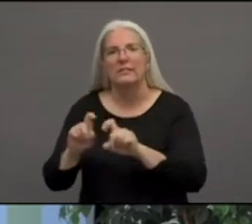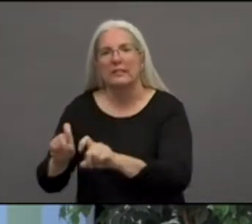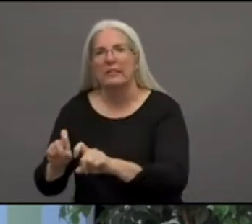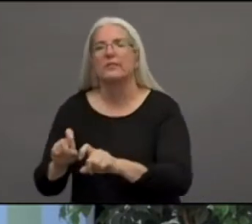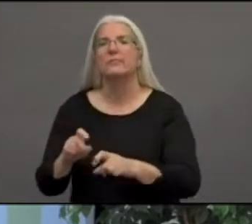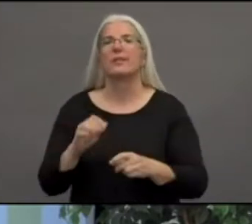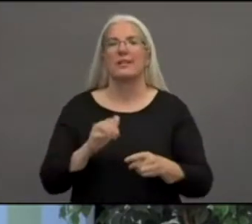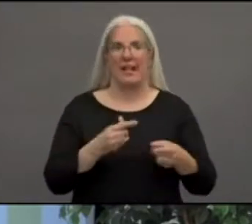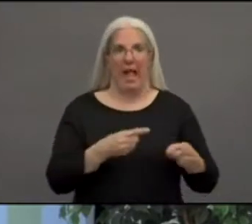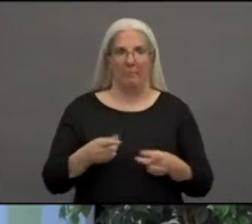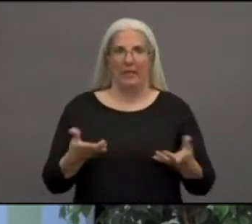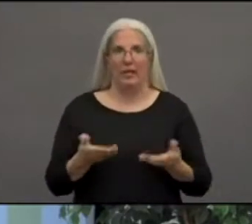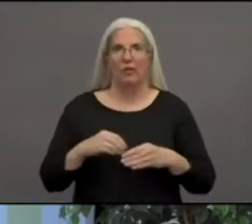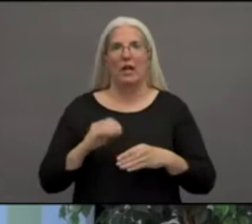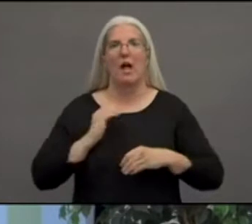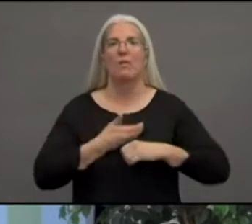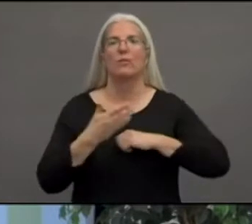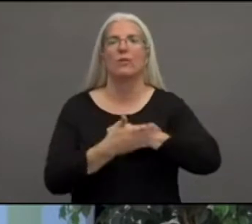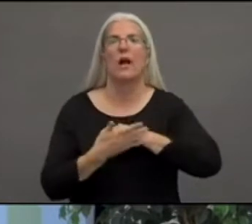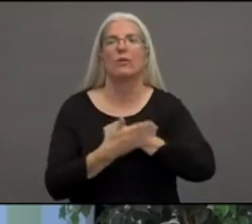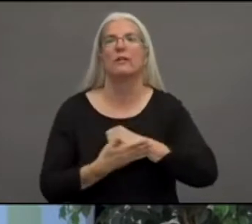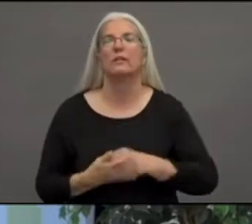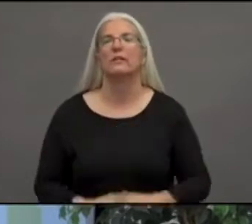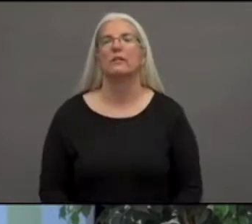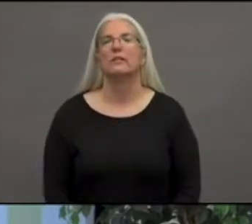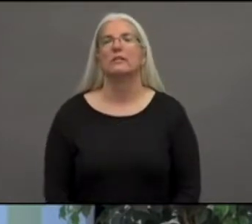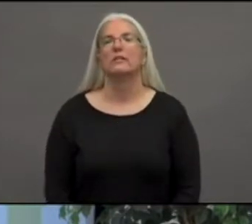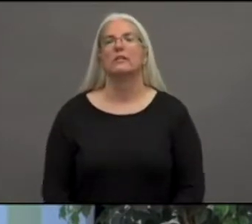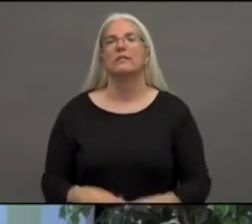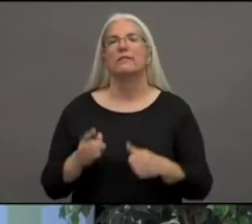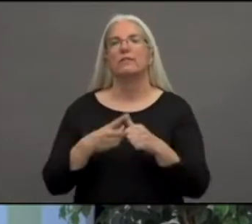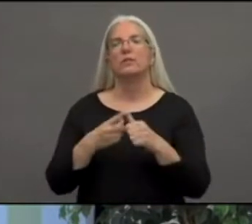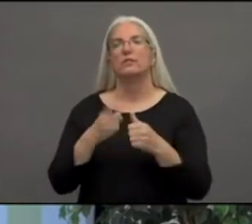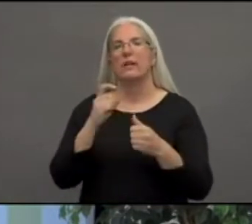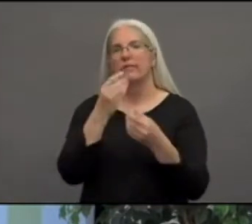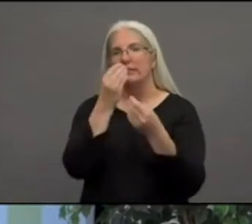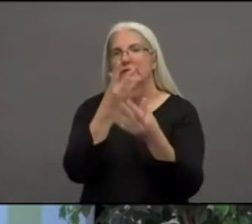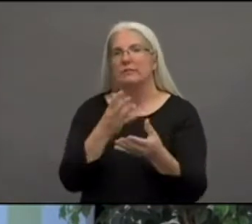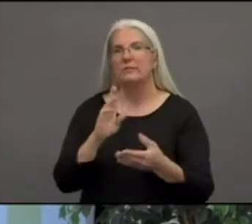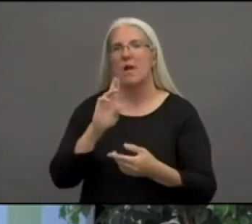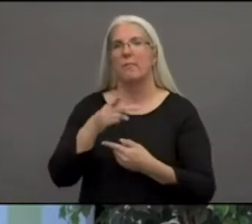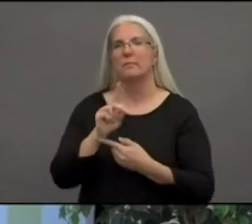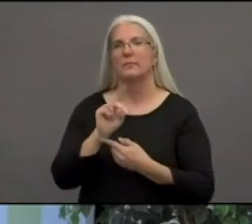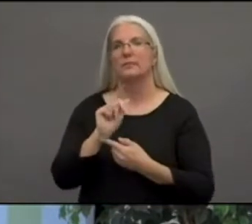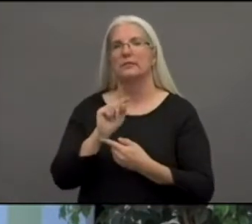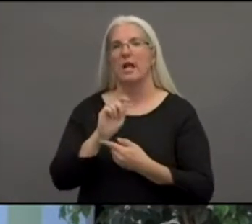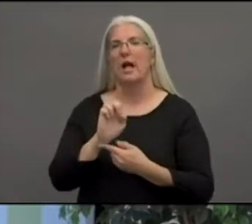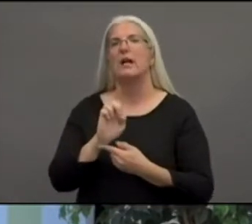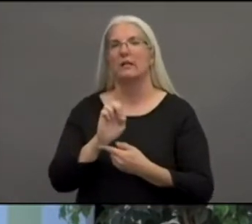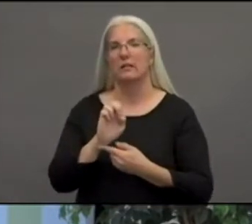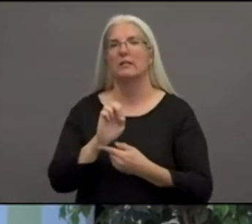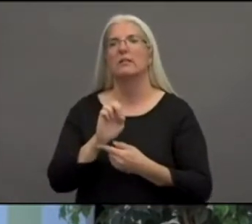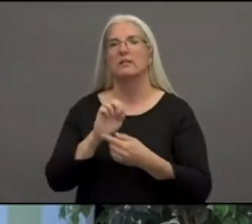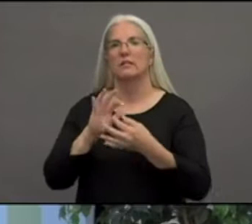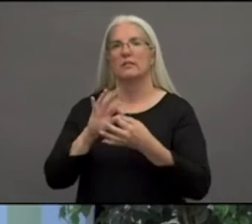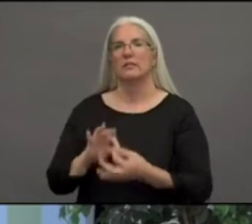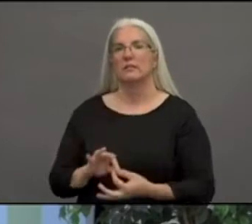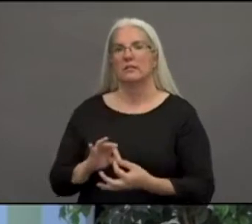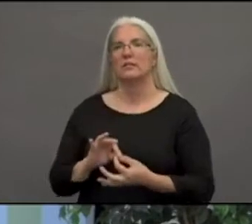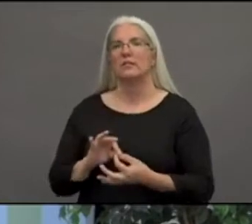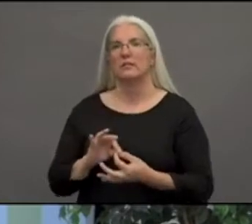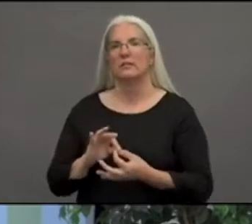place around the county. But first, let's bring you up to date on information from our COVID-19 data dashboard. As